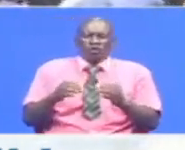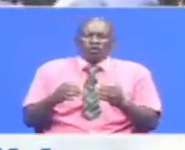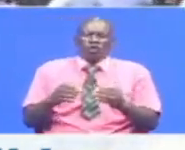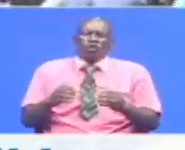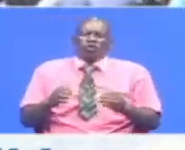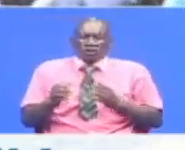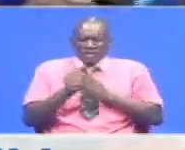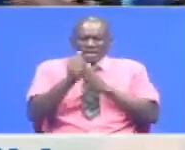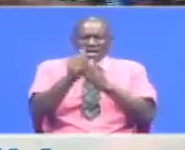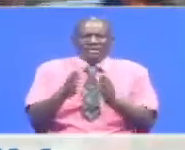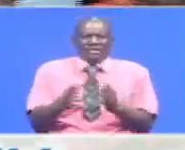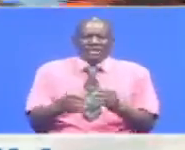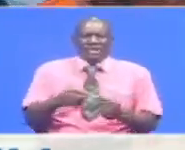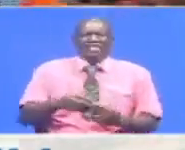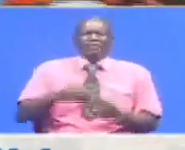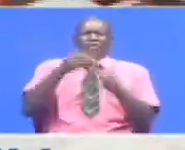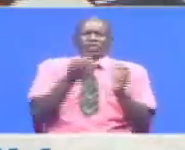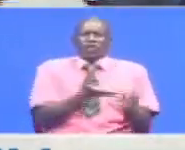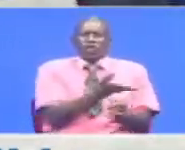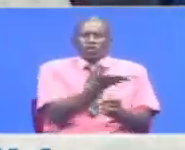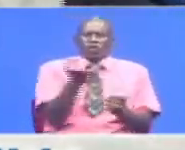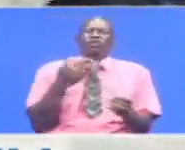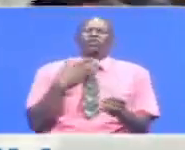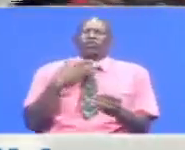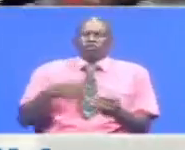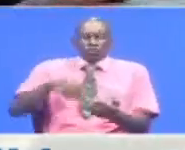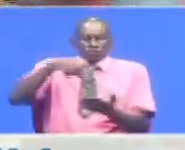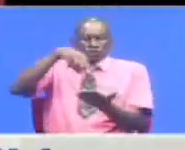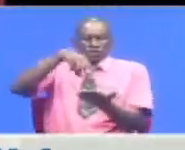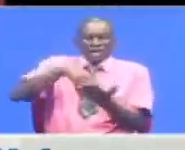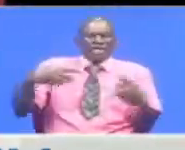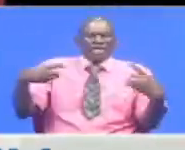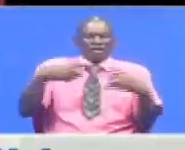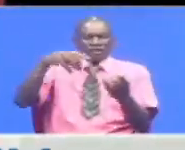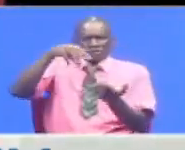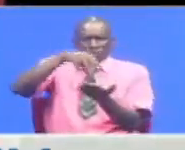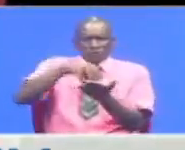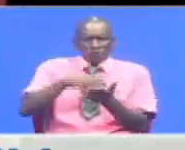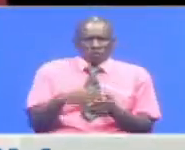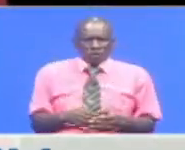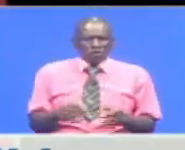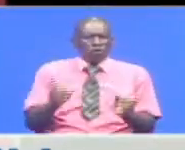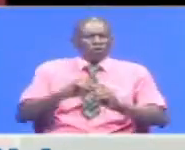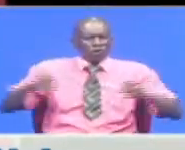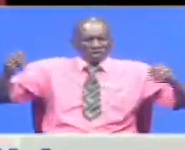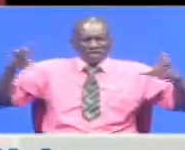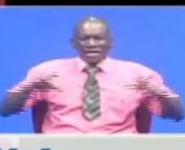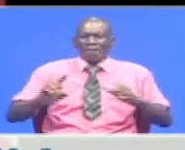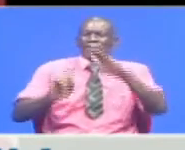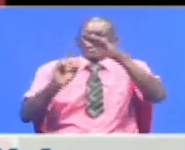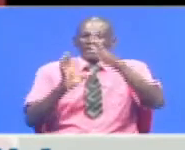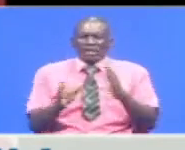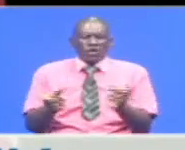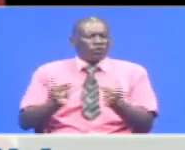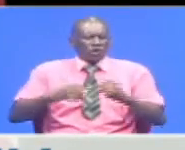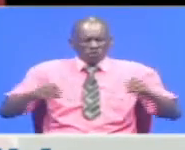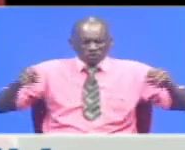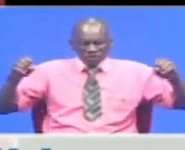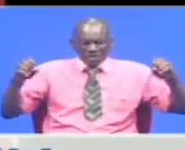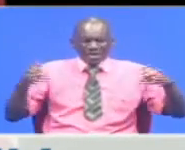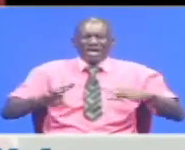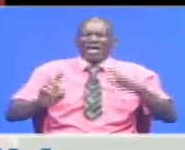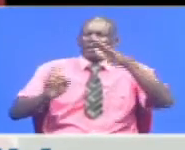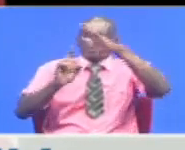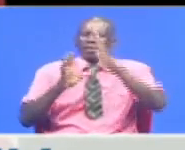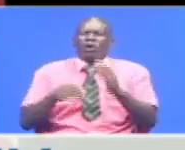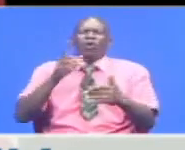viongozi, hususan wanaogombea nyadhifa za umma. Don't clear candidates. We don't. What we